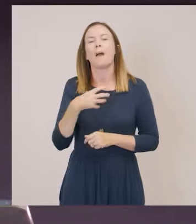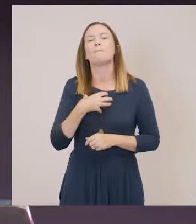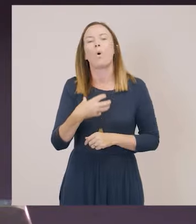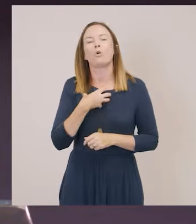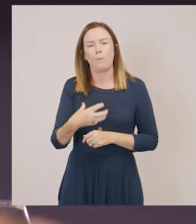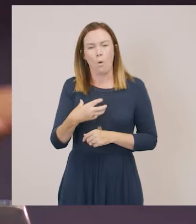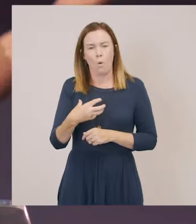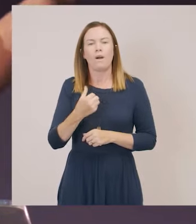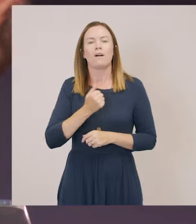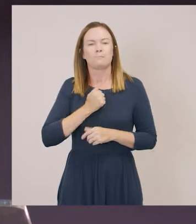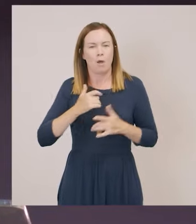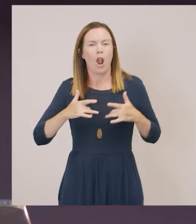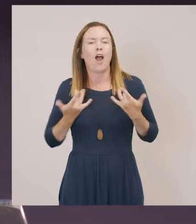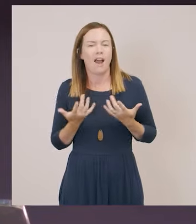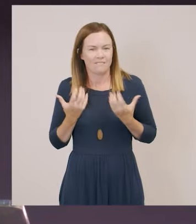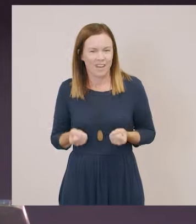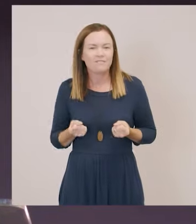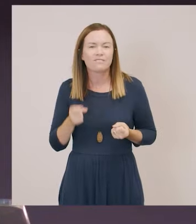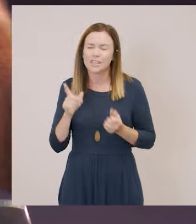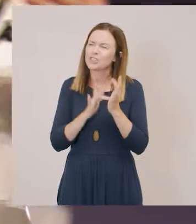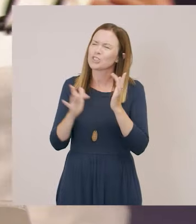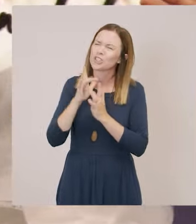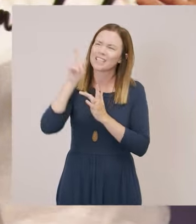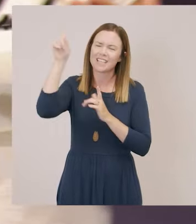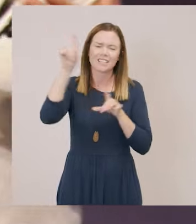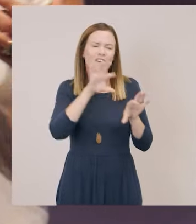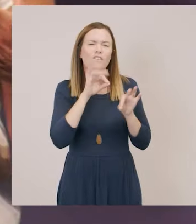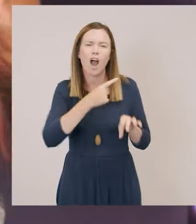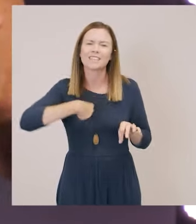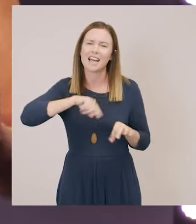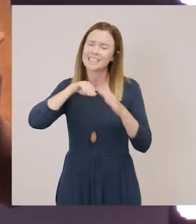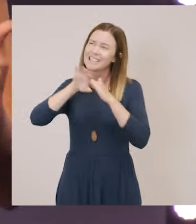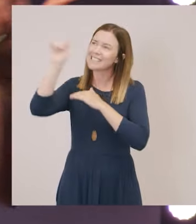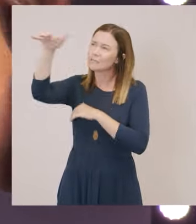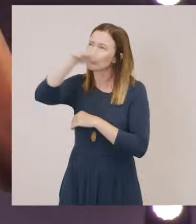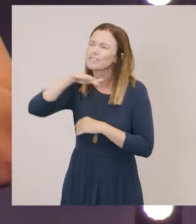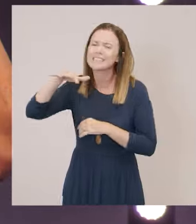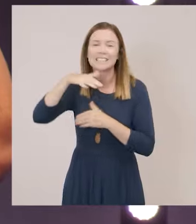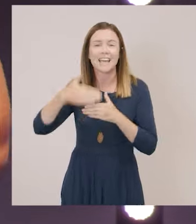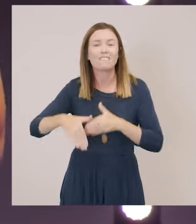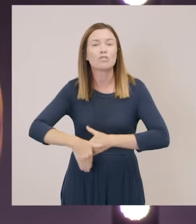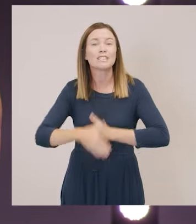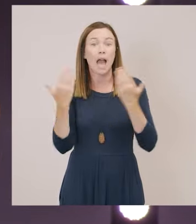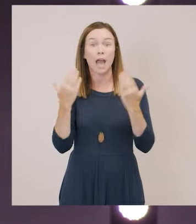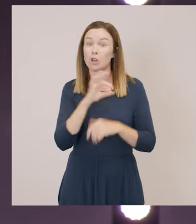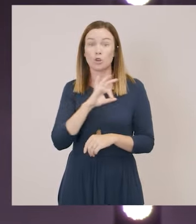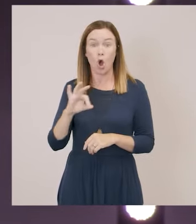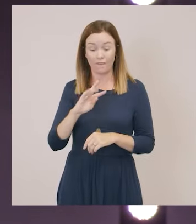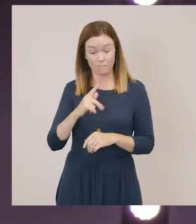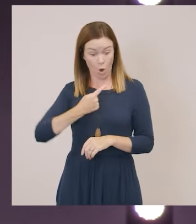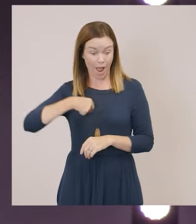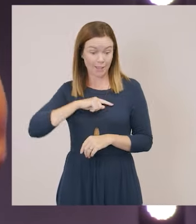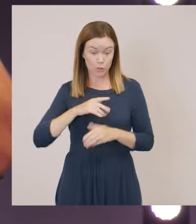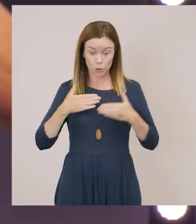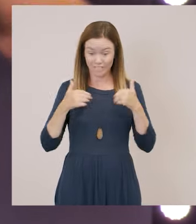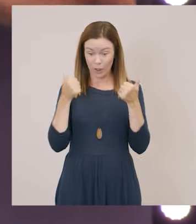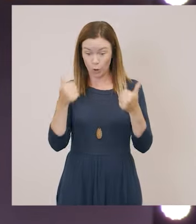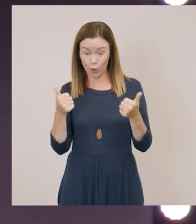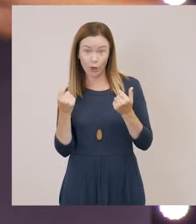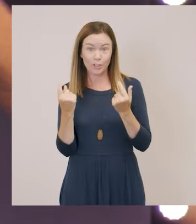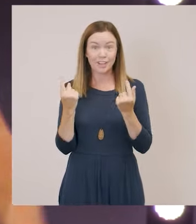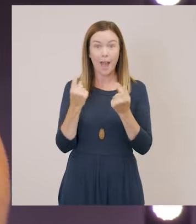life. Jesus invites us to come into his presence every day. Again, not for us to feel good about ourselves, like to do